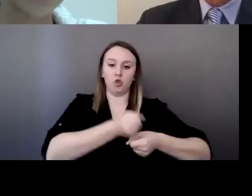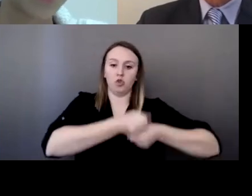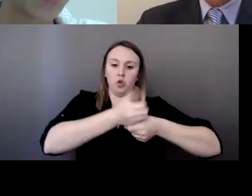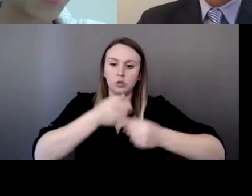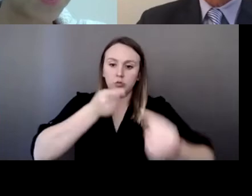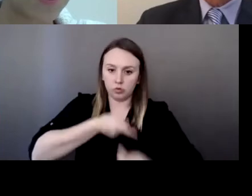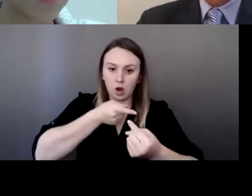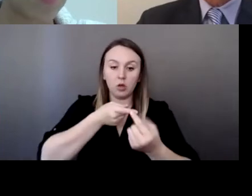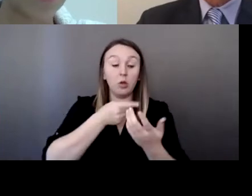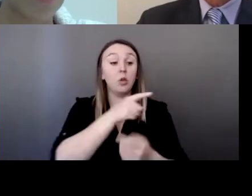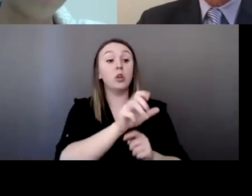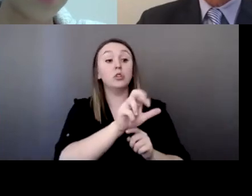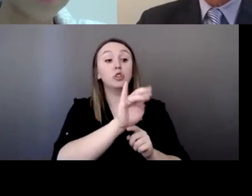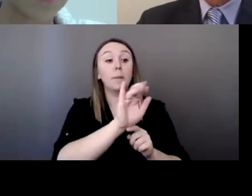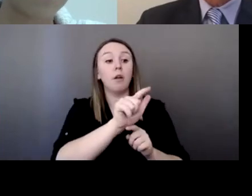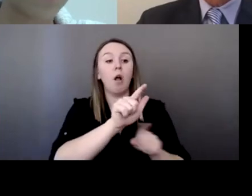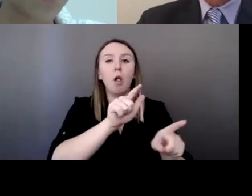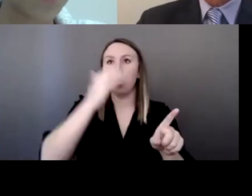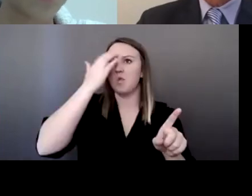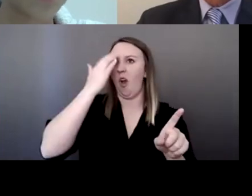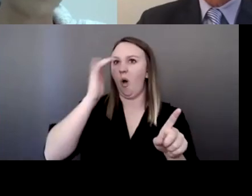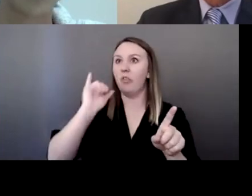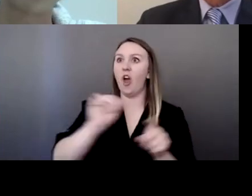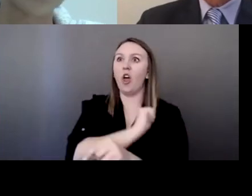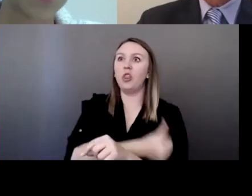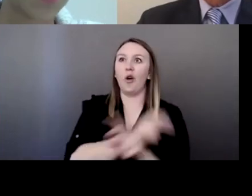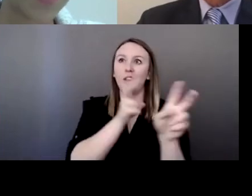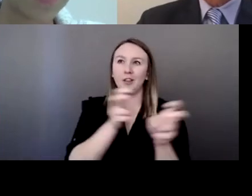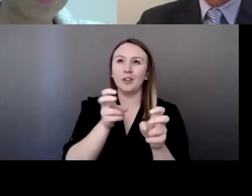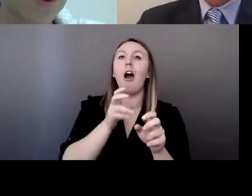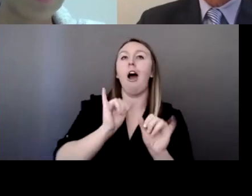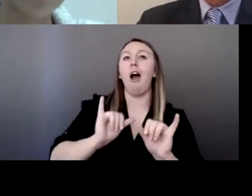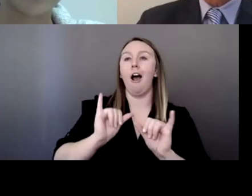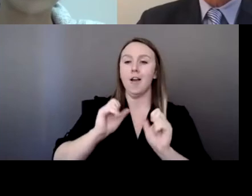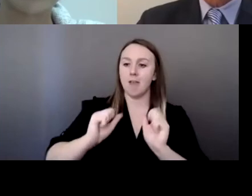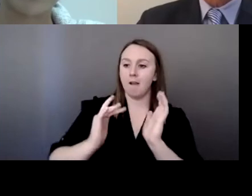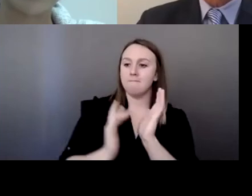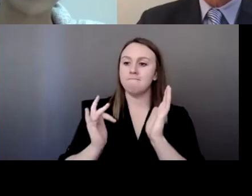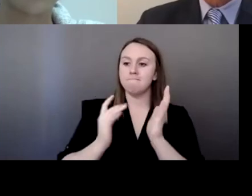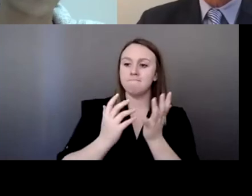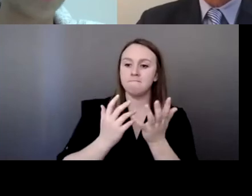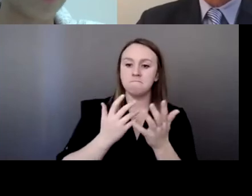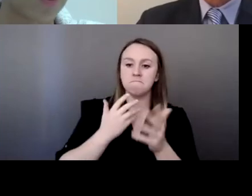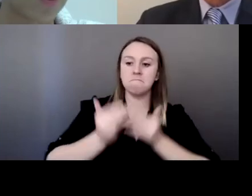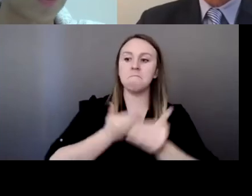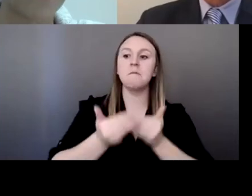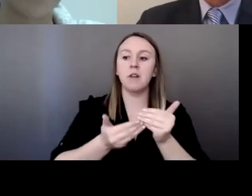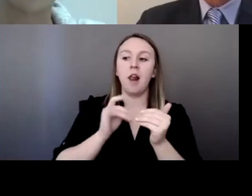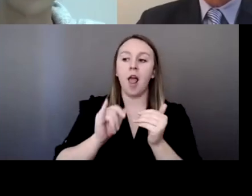jurisdictional issues would often use the confusion to avoid prosecution, ultimately leading into